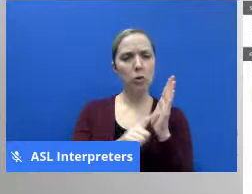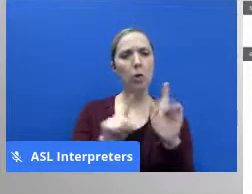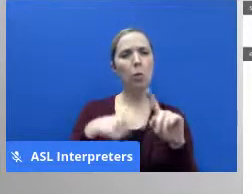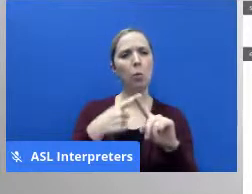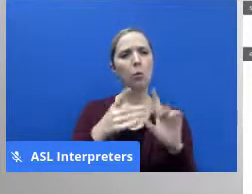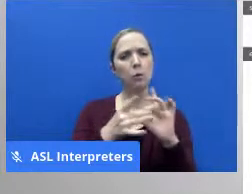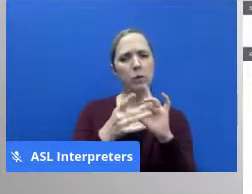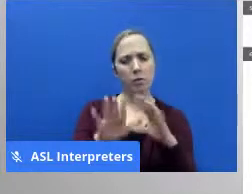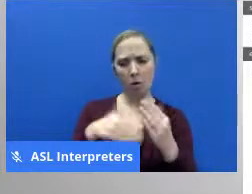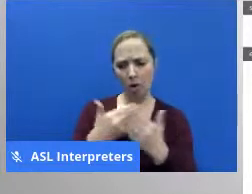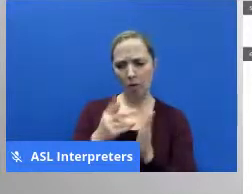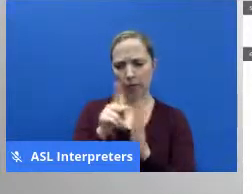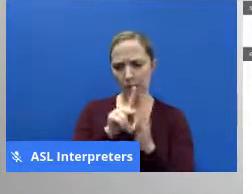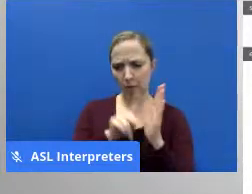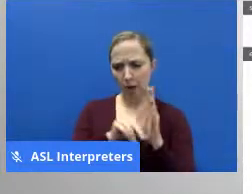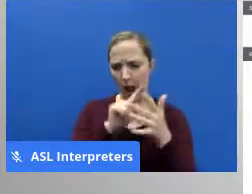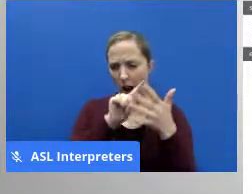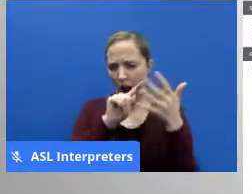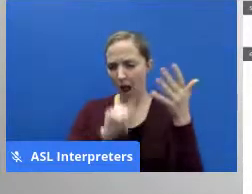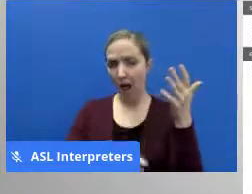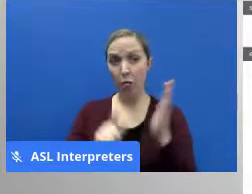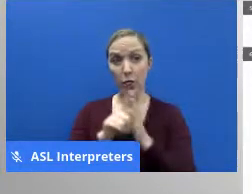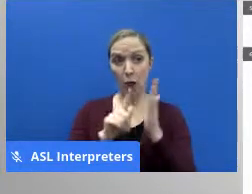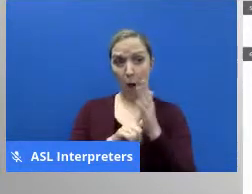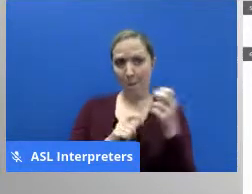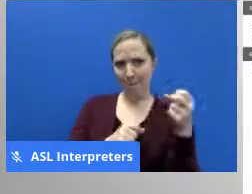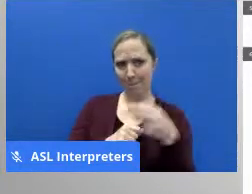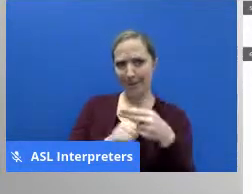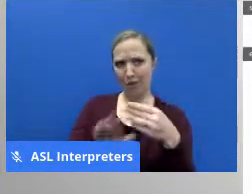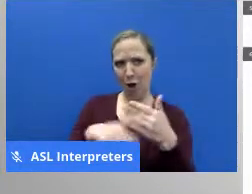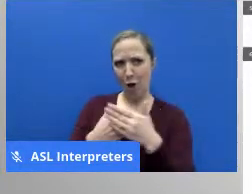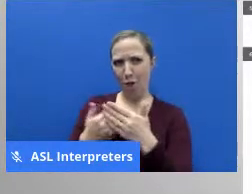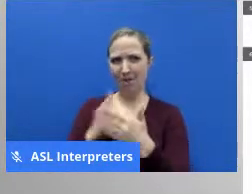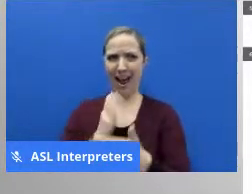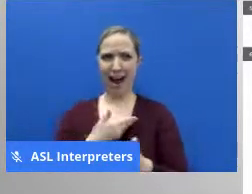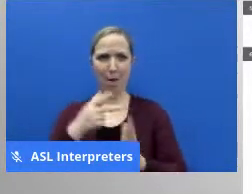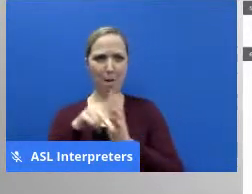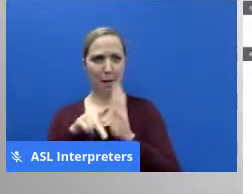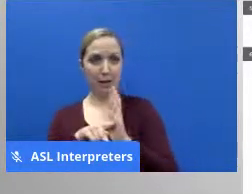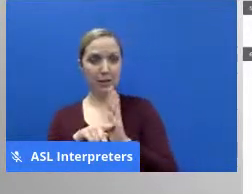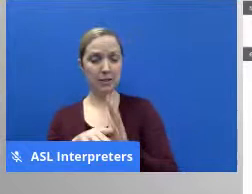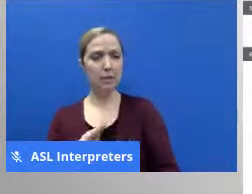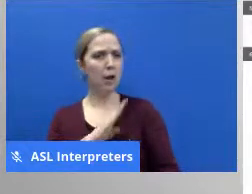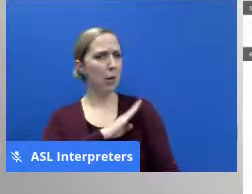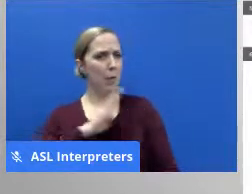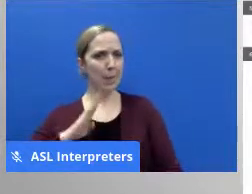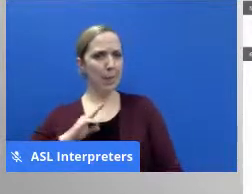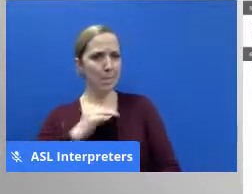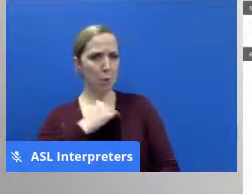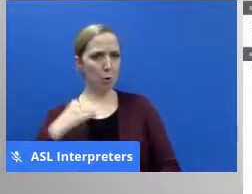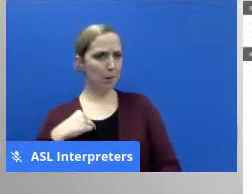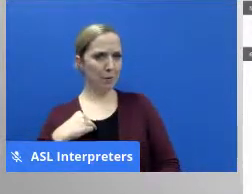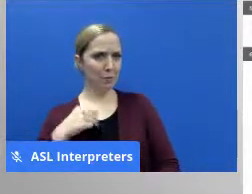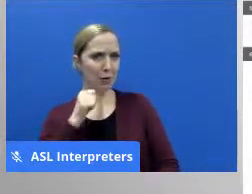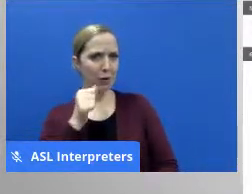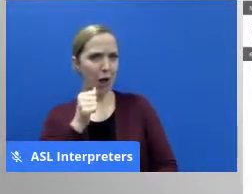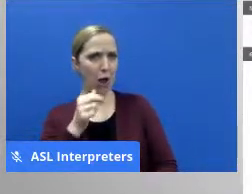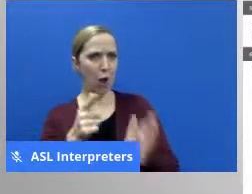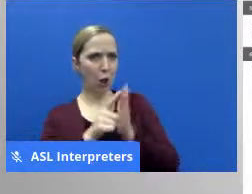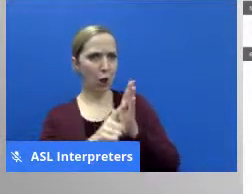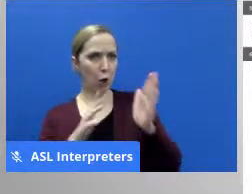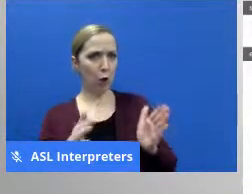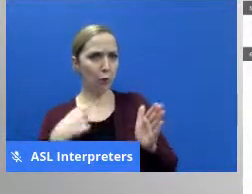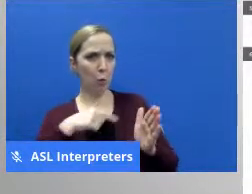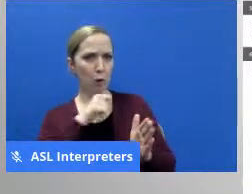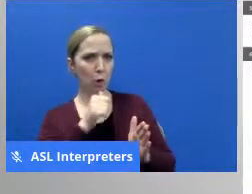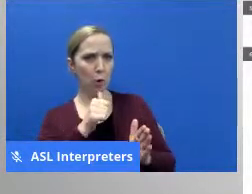policies, the law gonna supersede those policies. The board members are not lawyers, and so we are not reviewing school